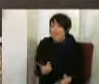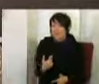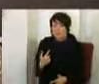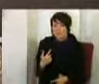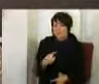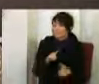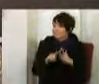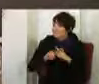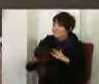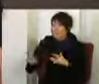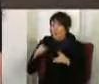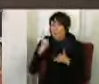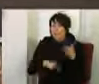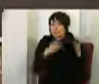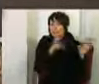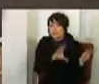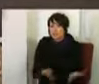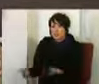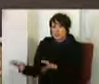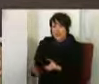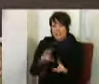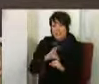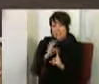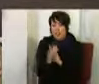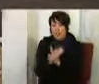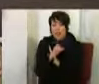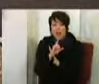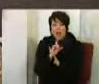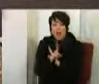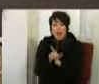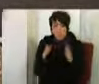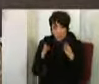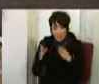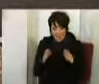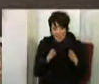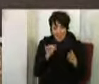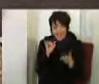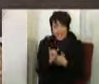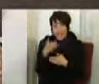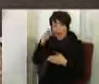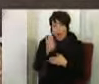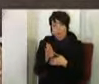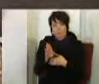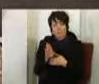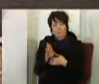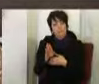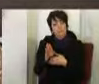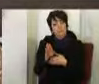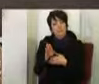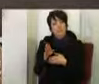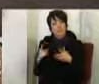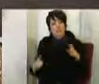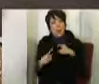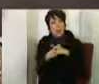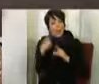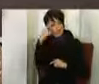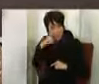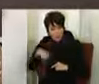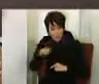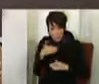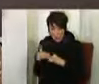is going and what you are doing and the circumstances of it are the ways in which God is ministering to you, the way in which God